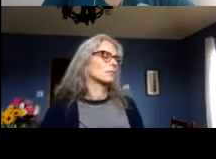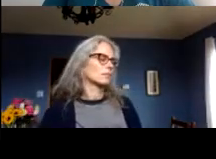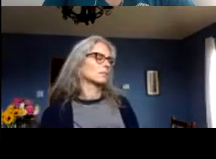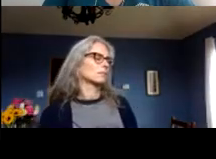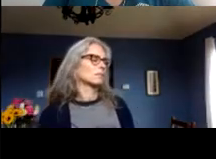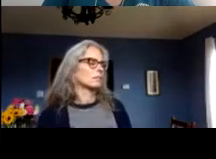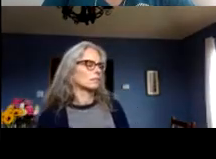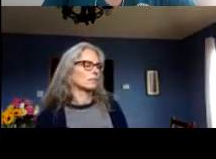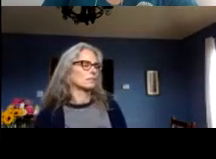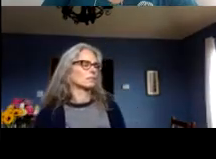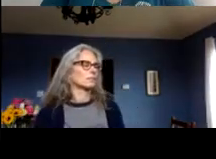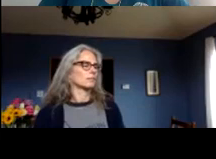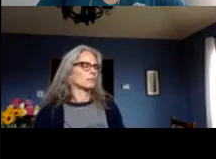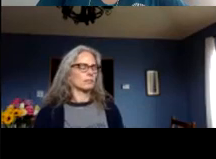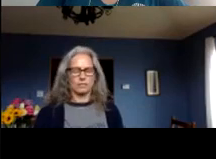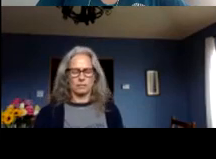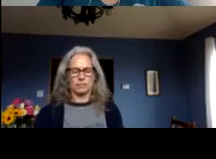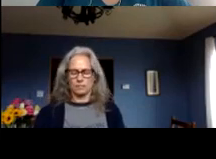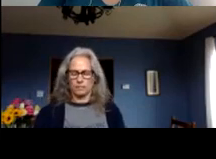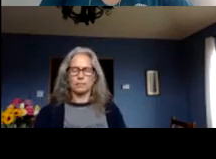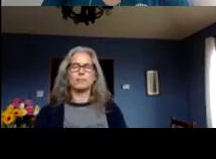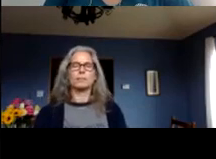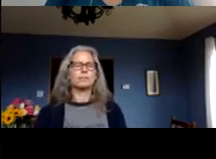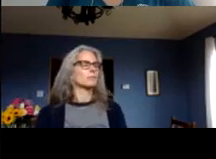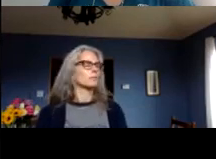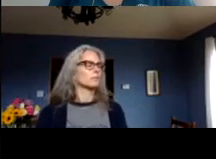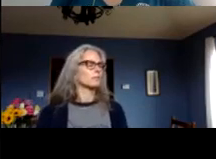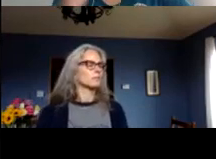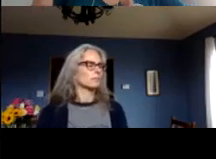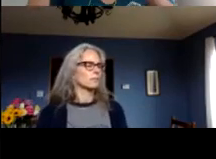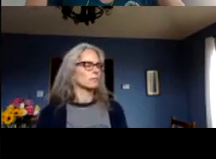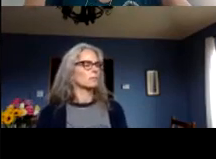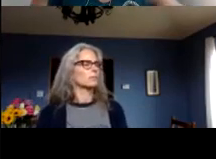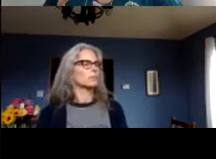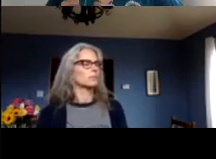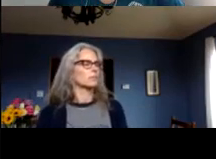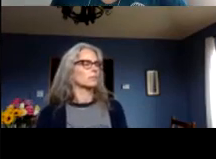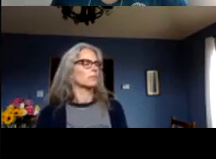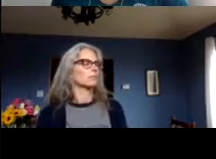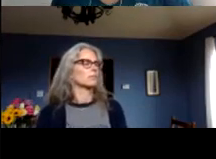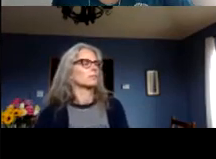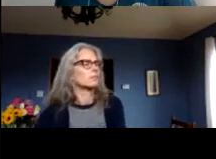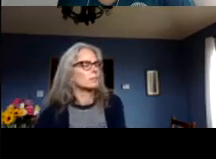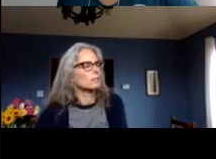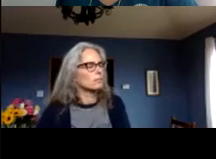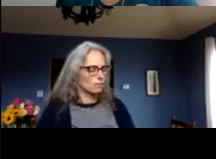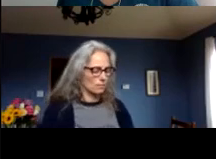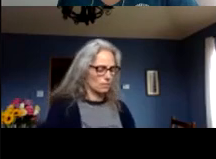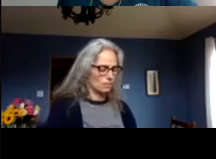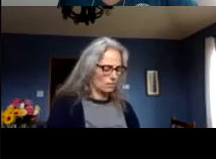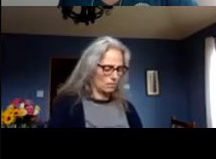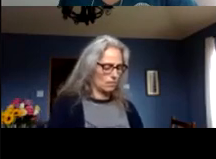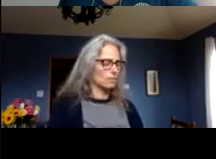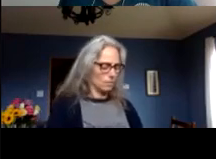credit for this workshop. You should have signed in for the whole day once. There's no sign in for